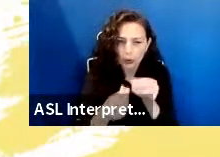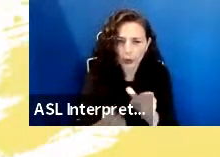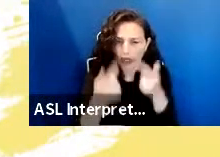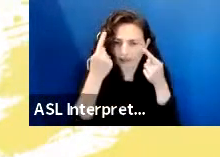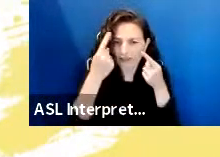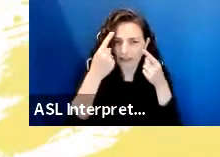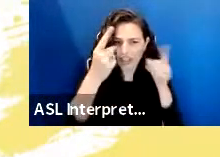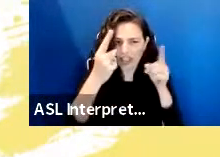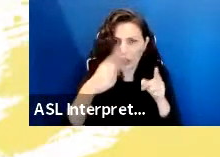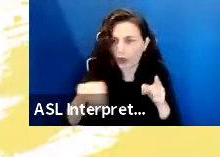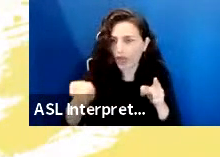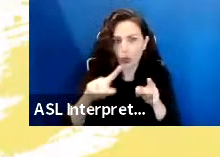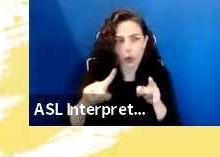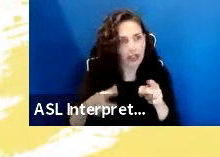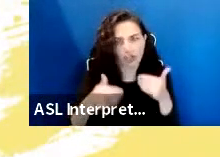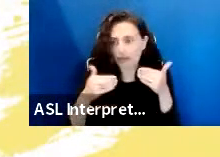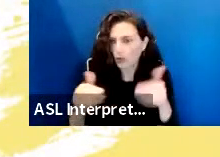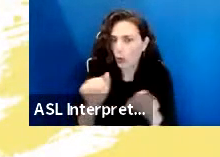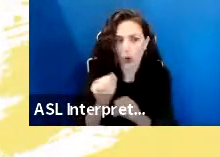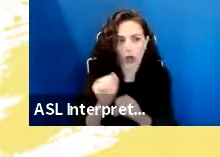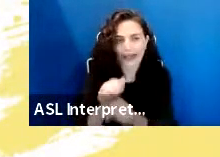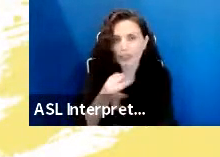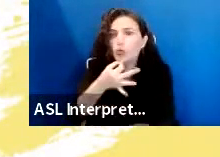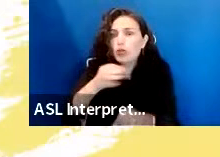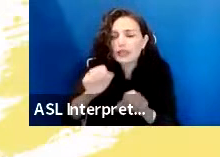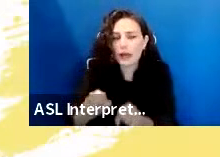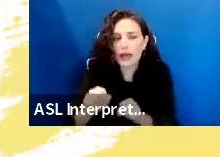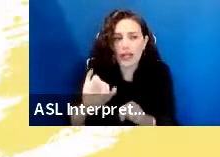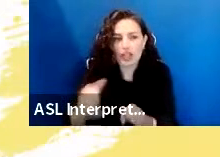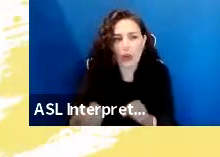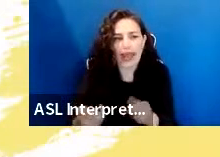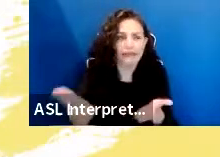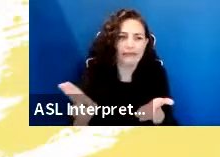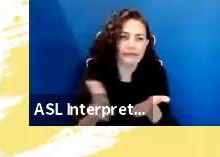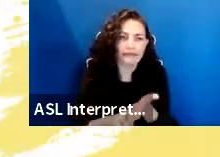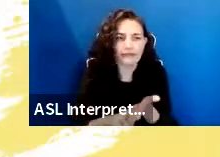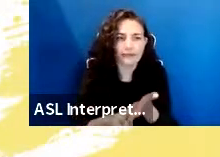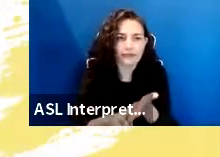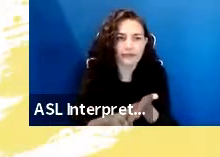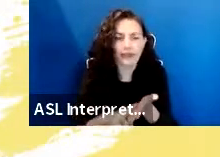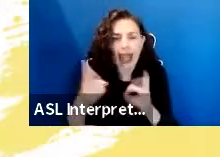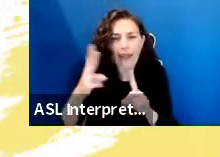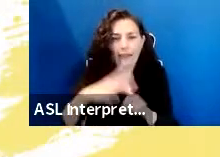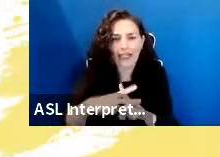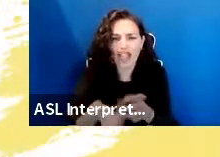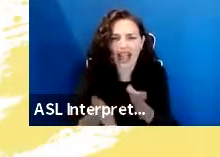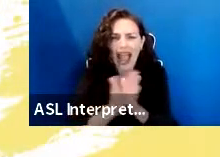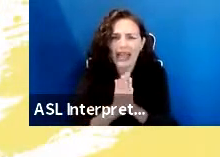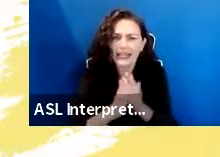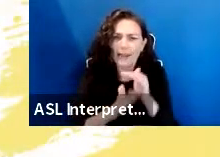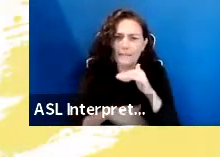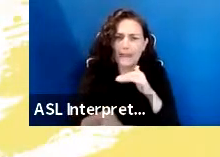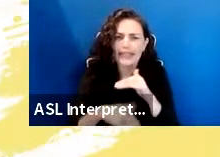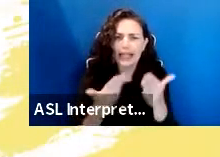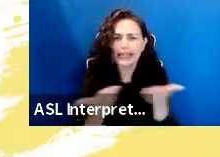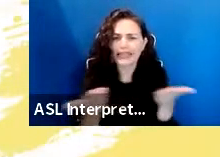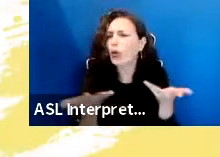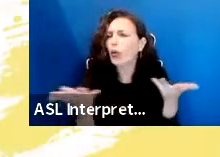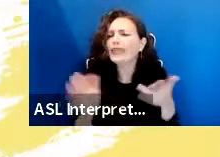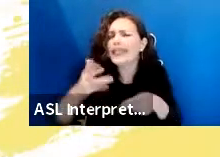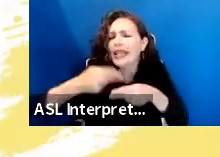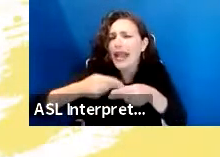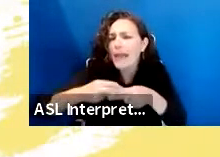work as soon as possible. So the signatory application will ask you basic things like, what is the name of